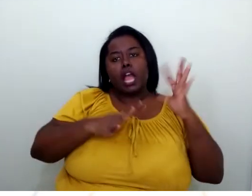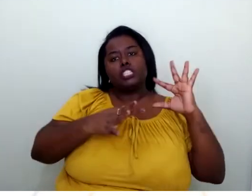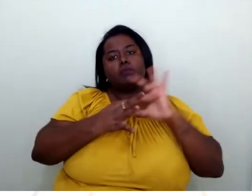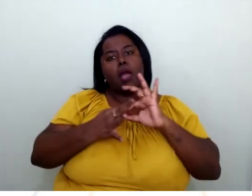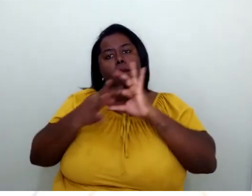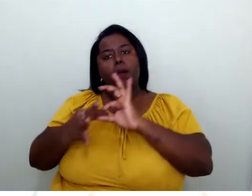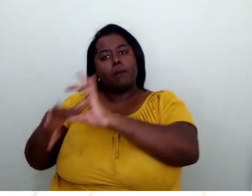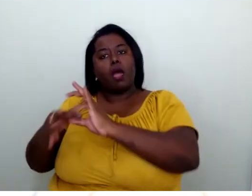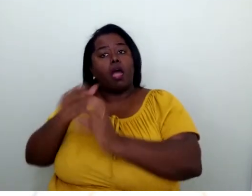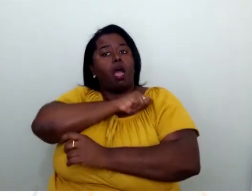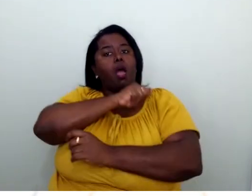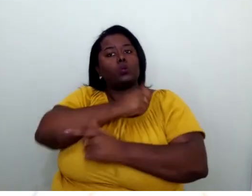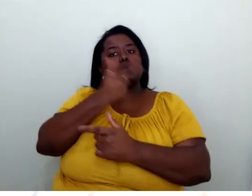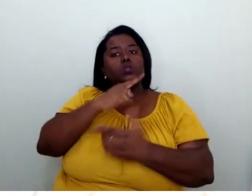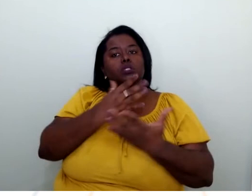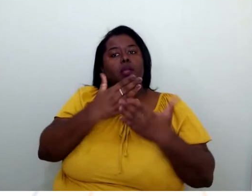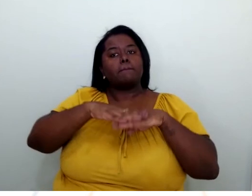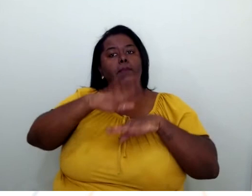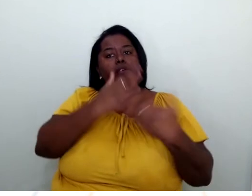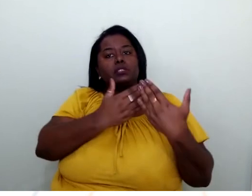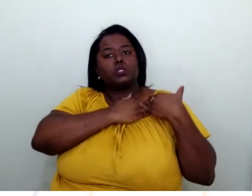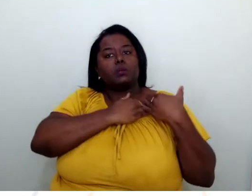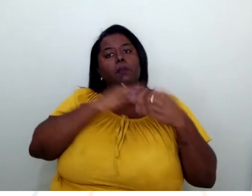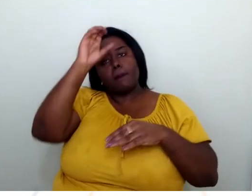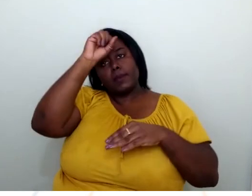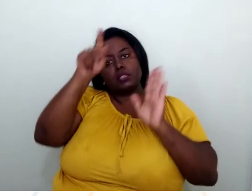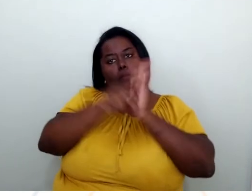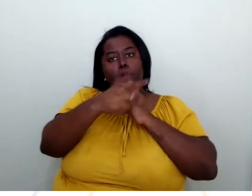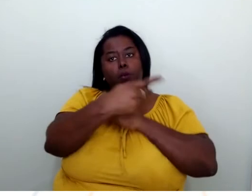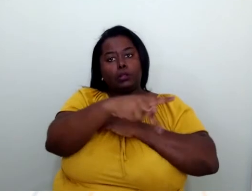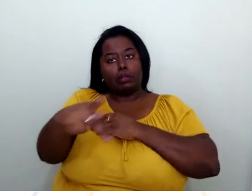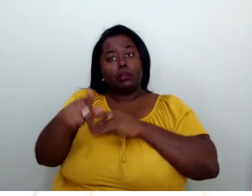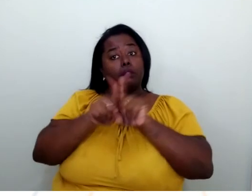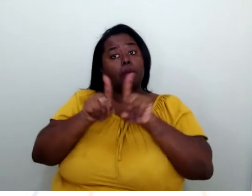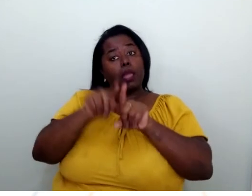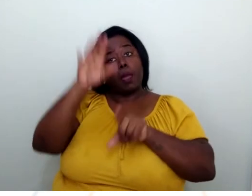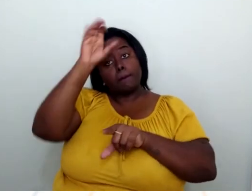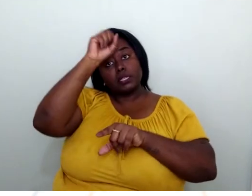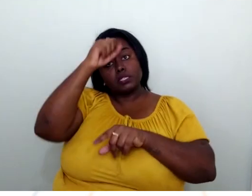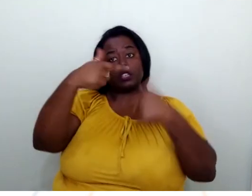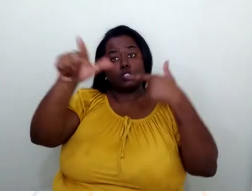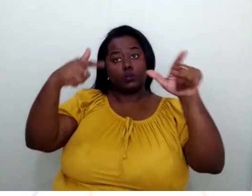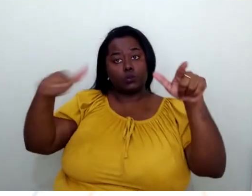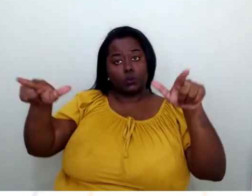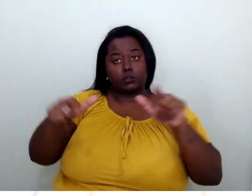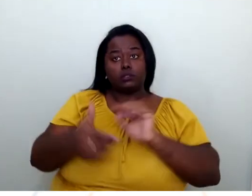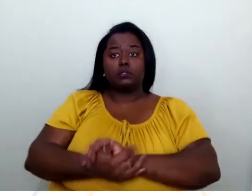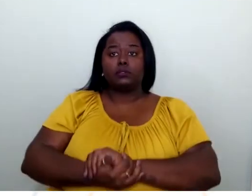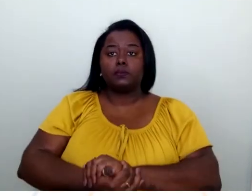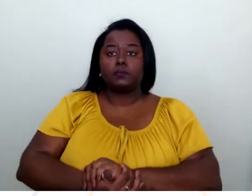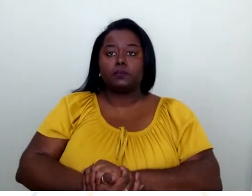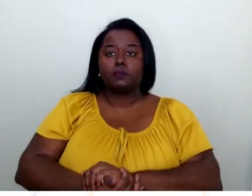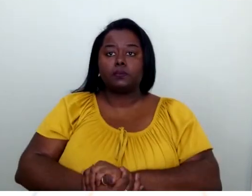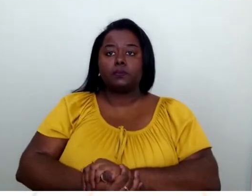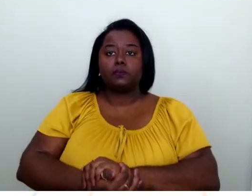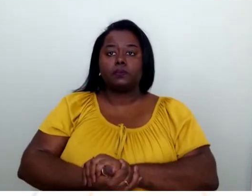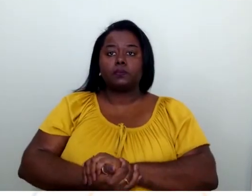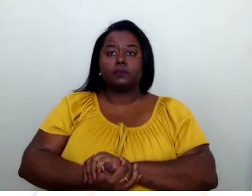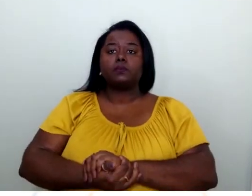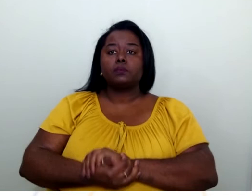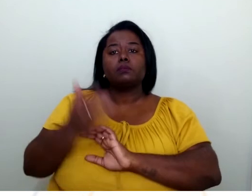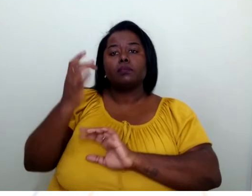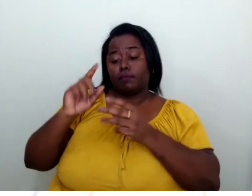entire class about what makes learning powerful, and using the community of inquiry framework to set of engagement